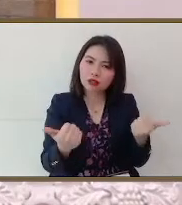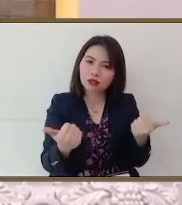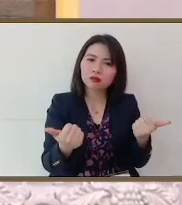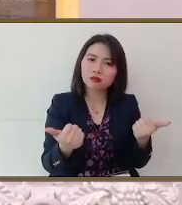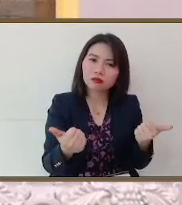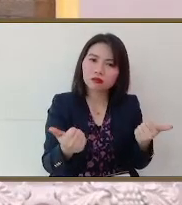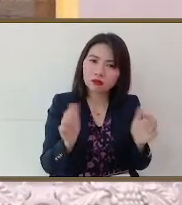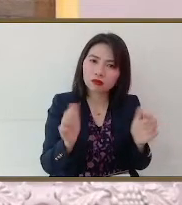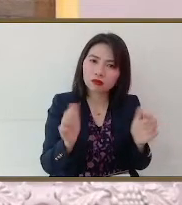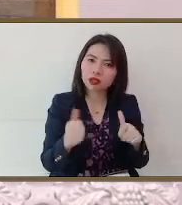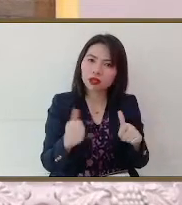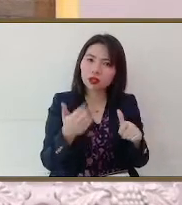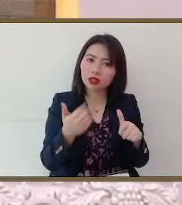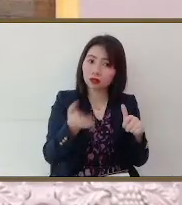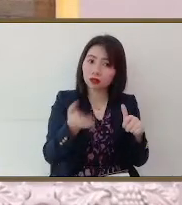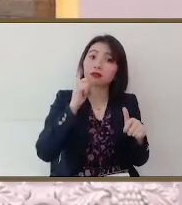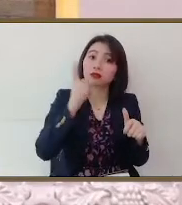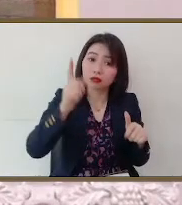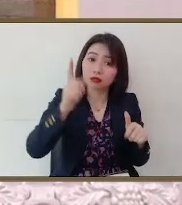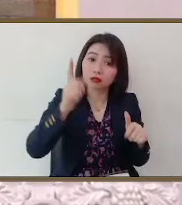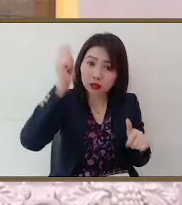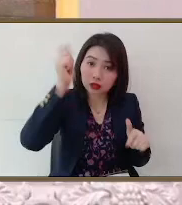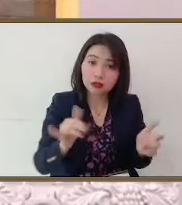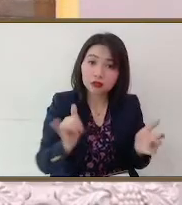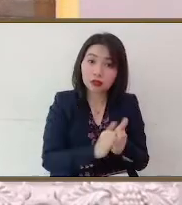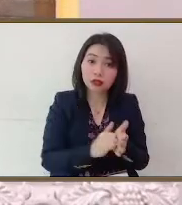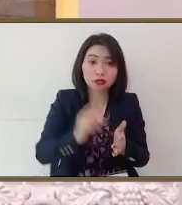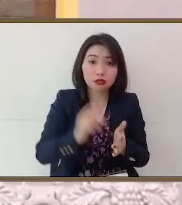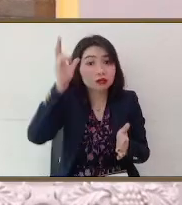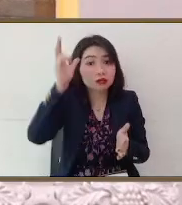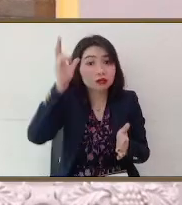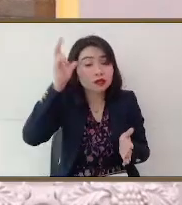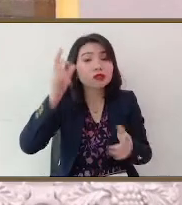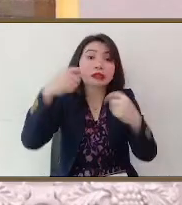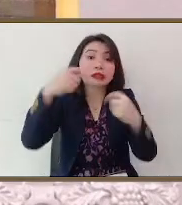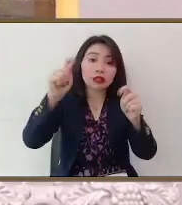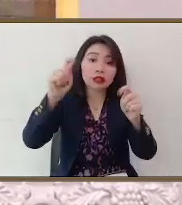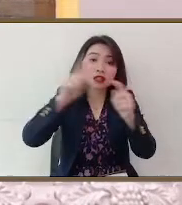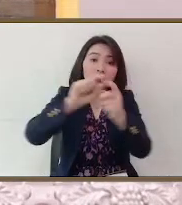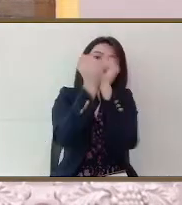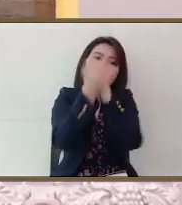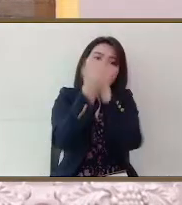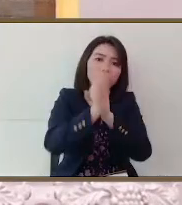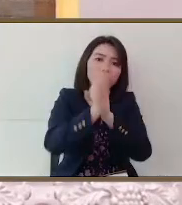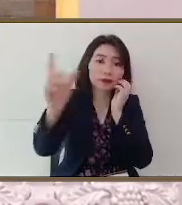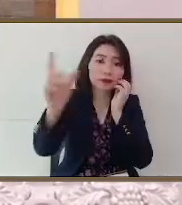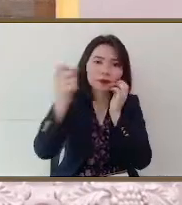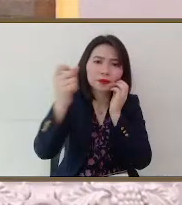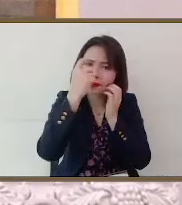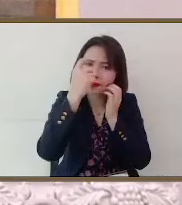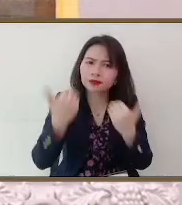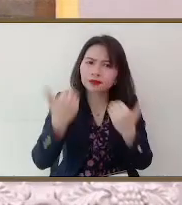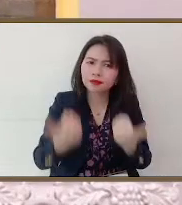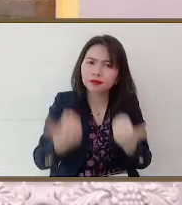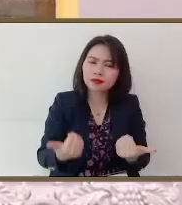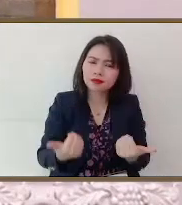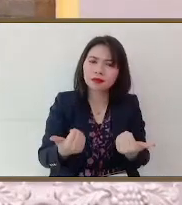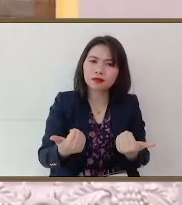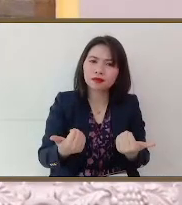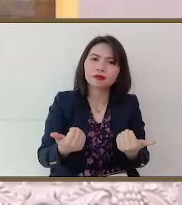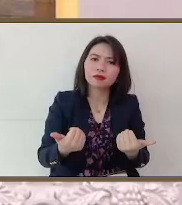Can you witness this morning that the devil is trying to change your understanding right now? Come